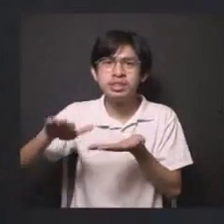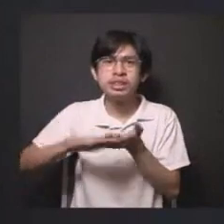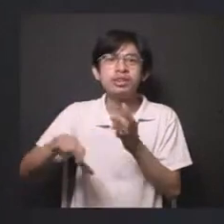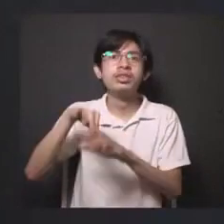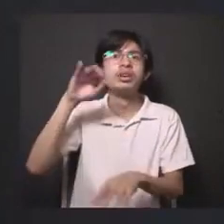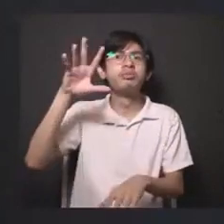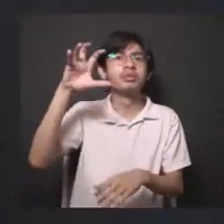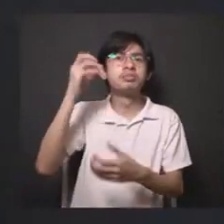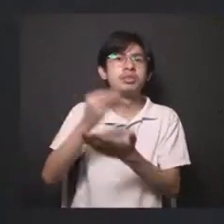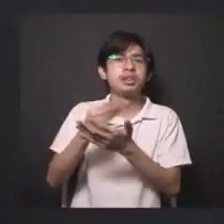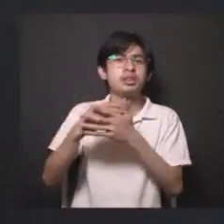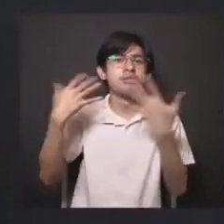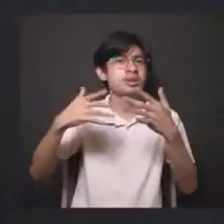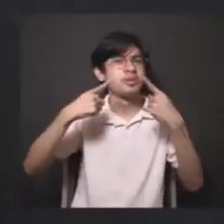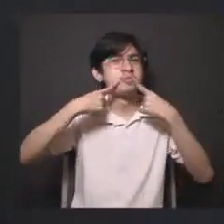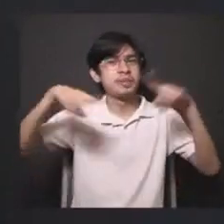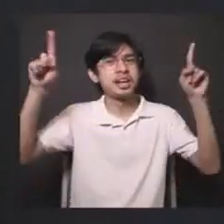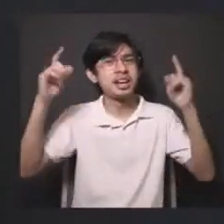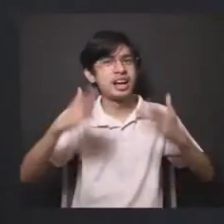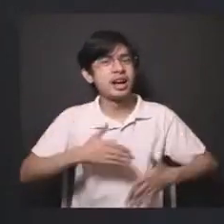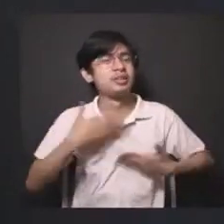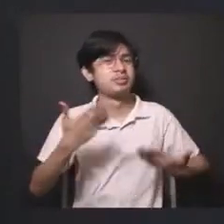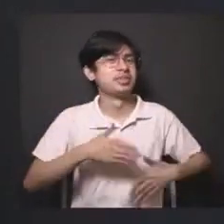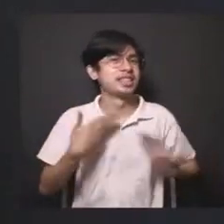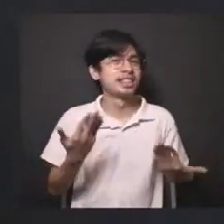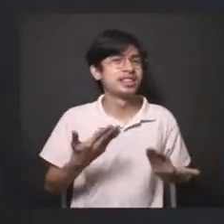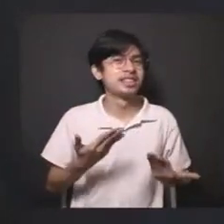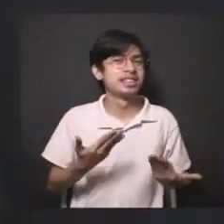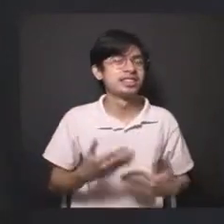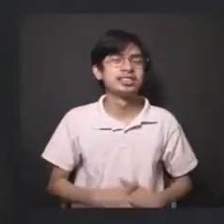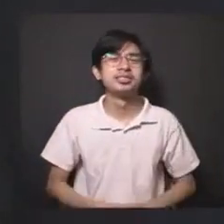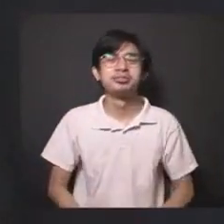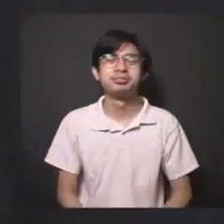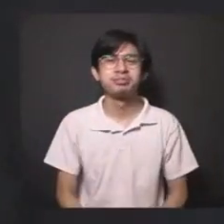that exciting? Right? But here it's not.